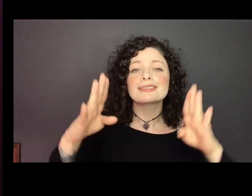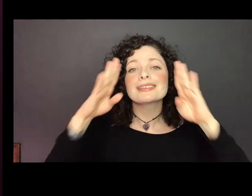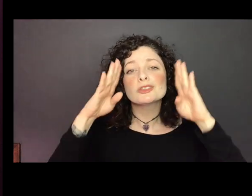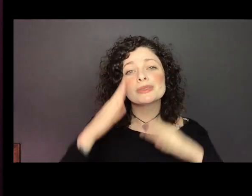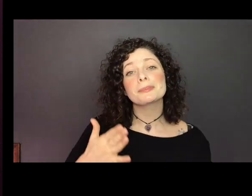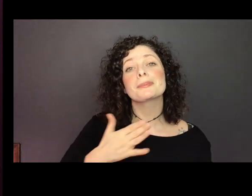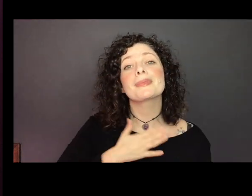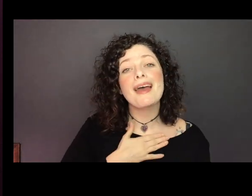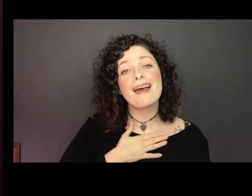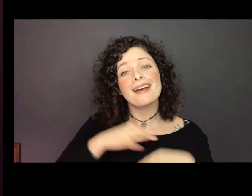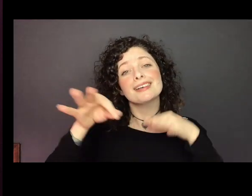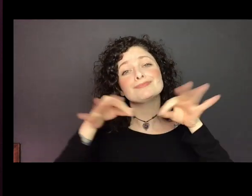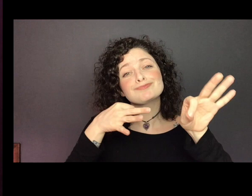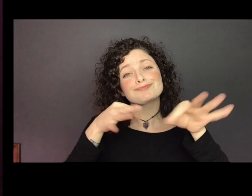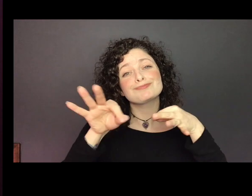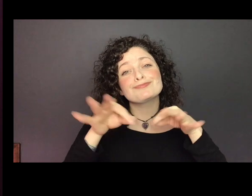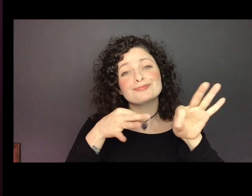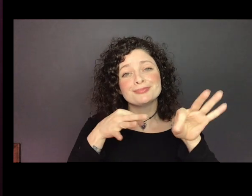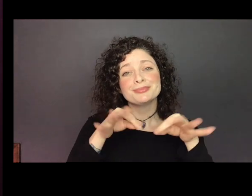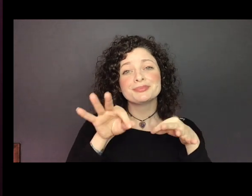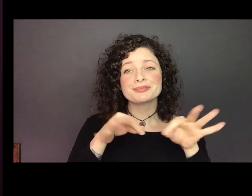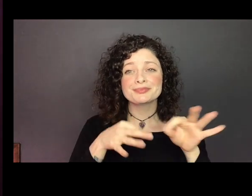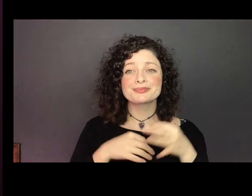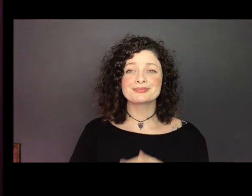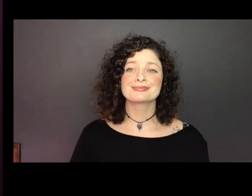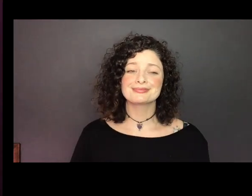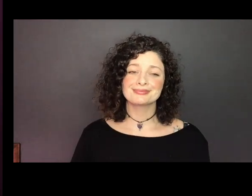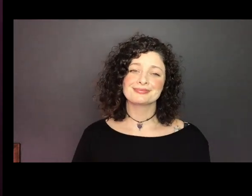Thank you for listening to mine.